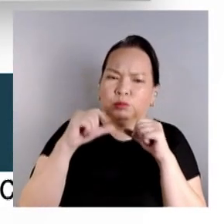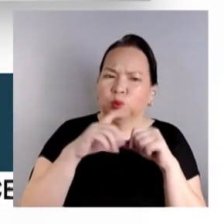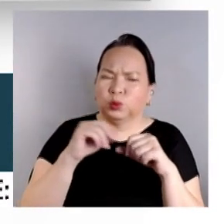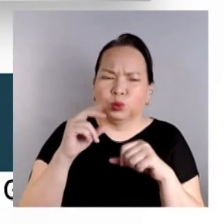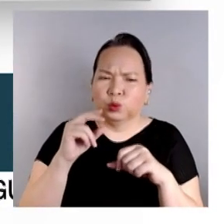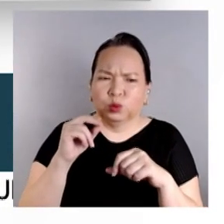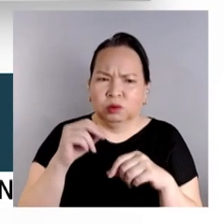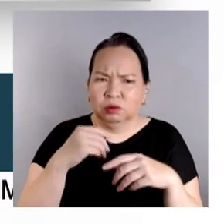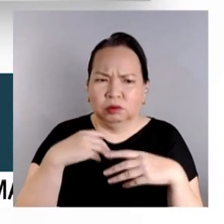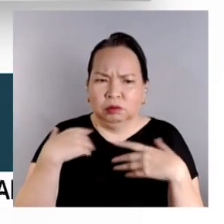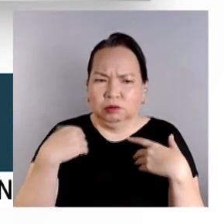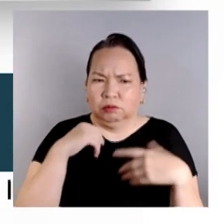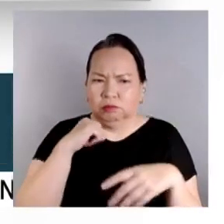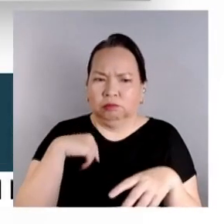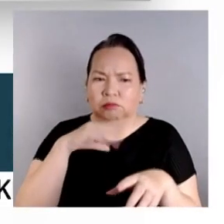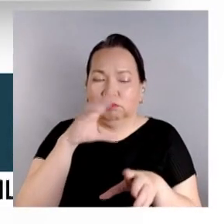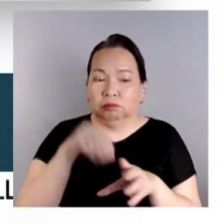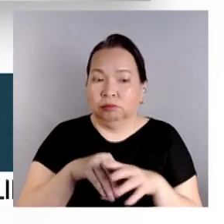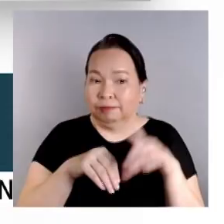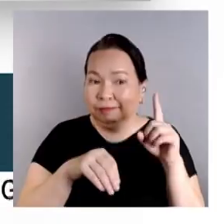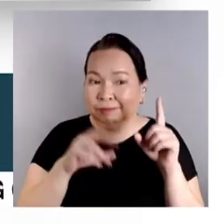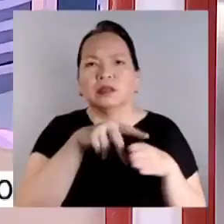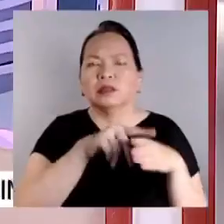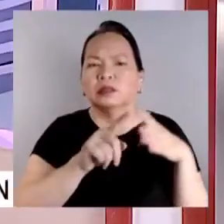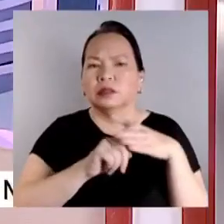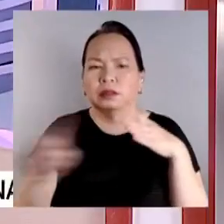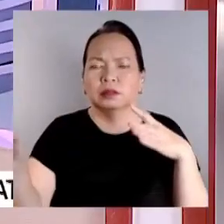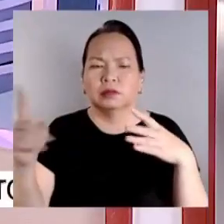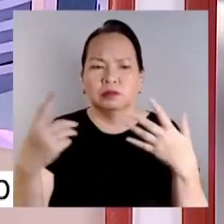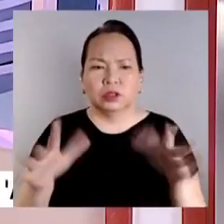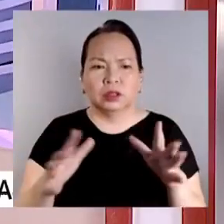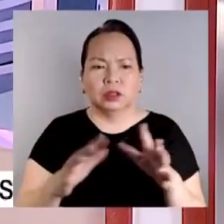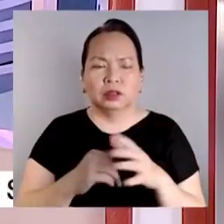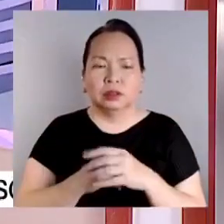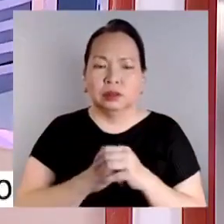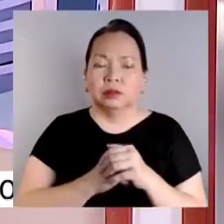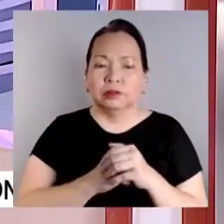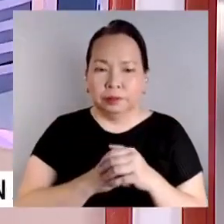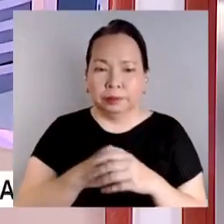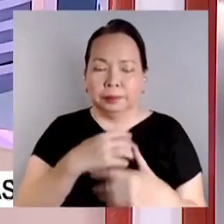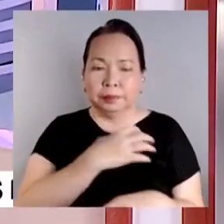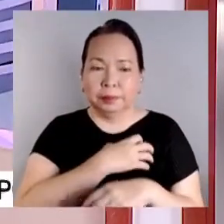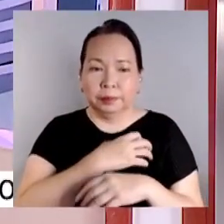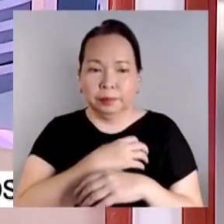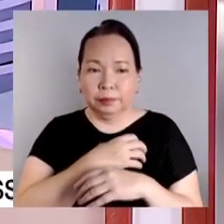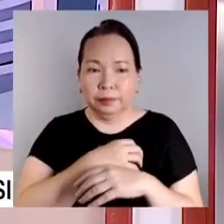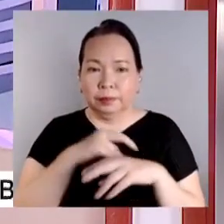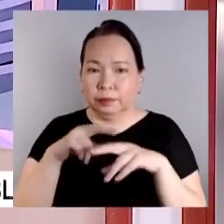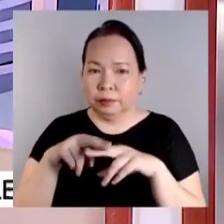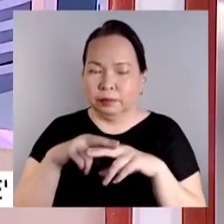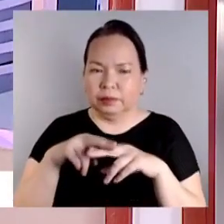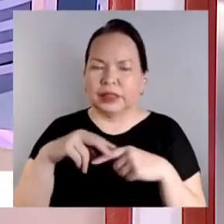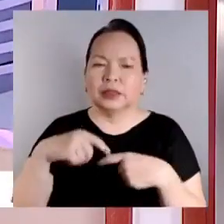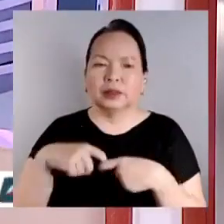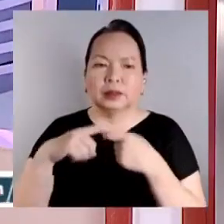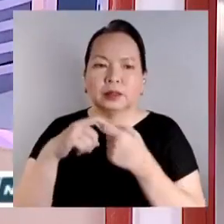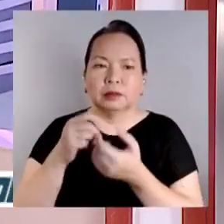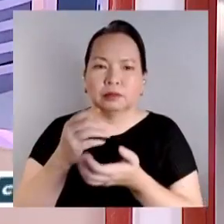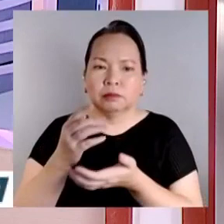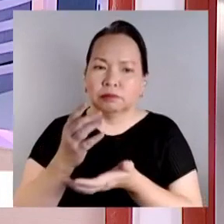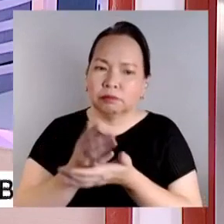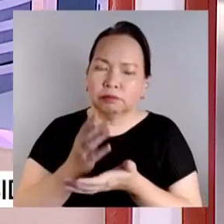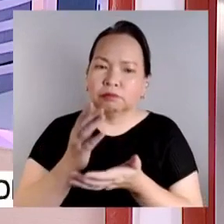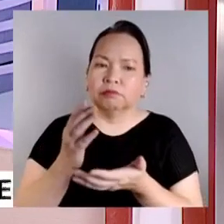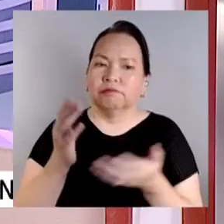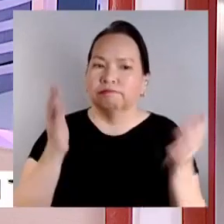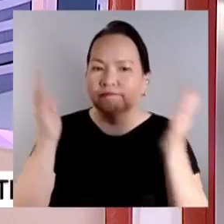no participation in the contract. The Philippine National Railways suspending services from Alabang in Muntinlupa